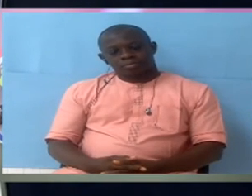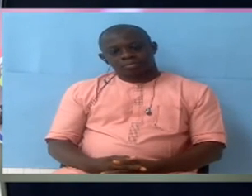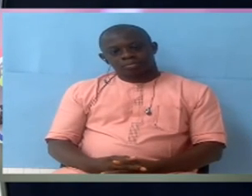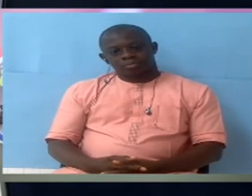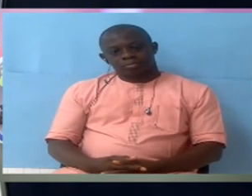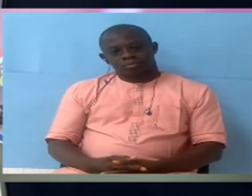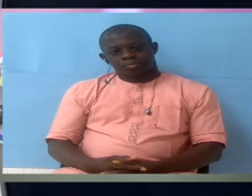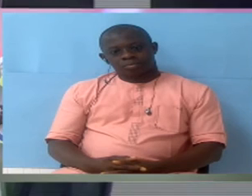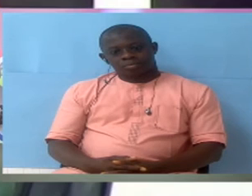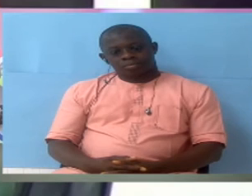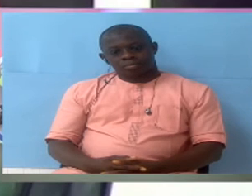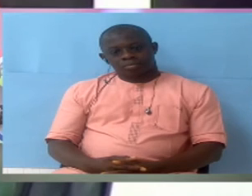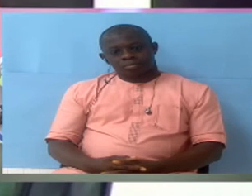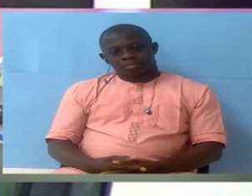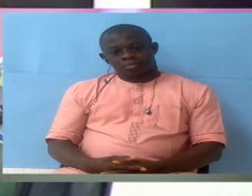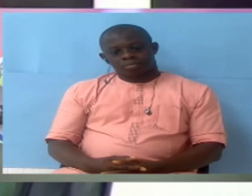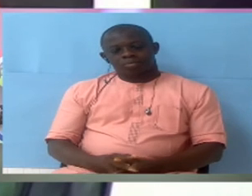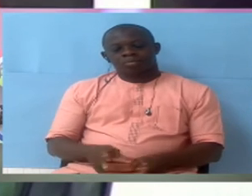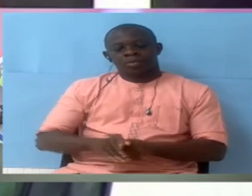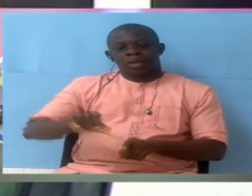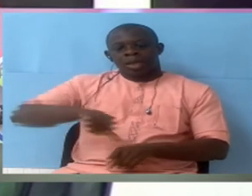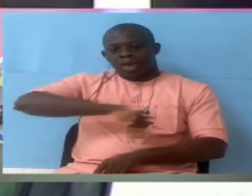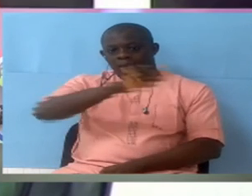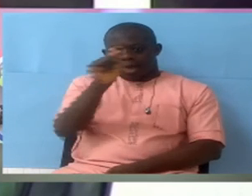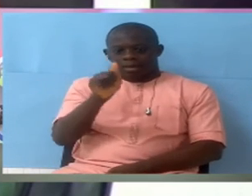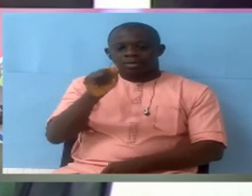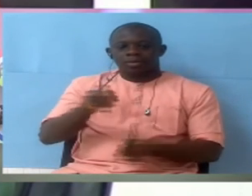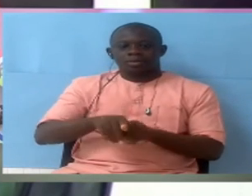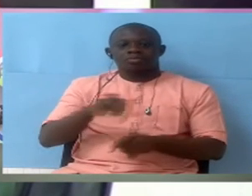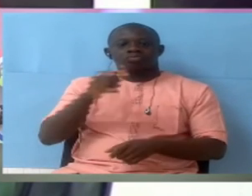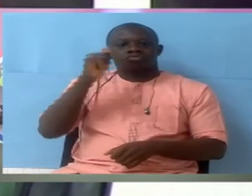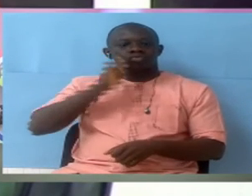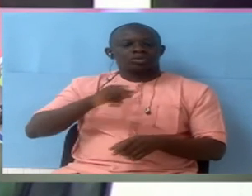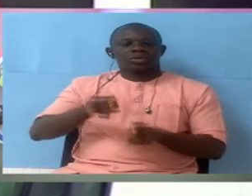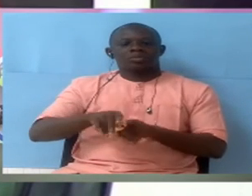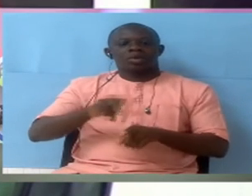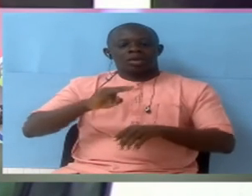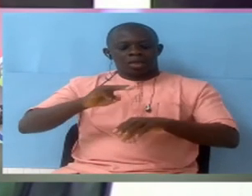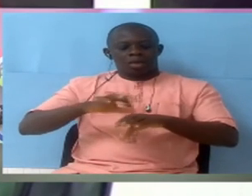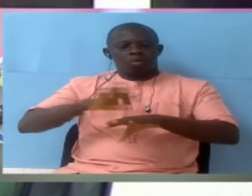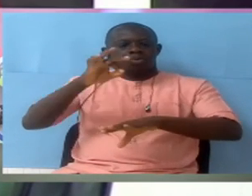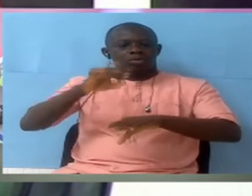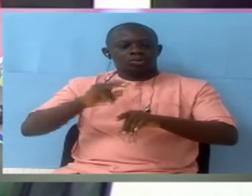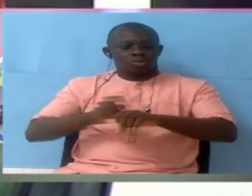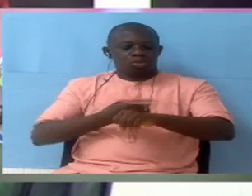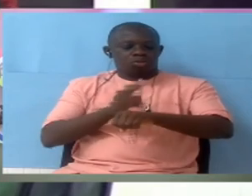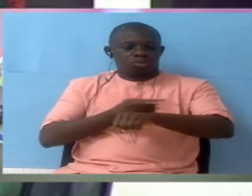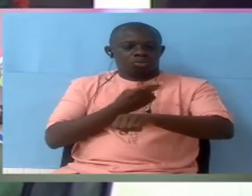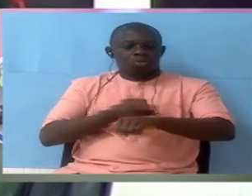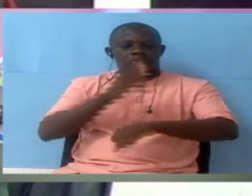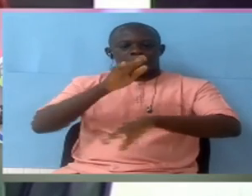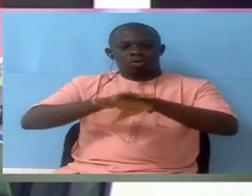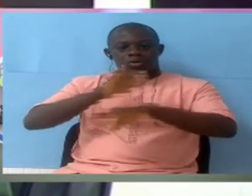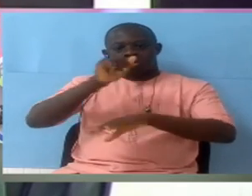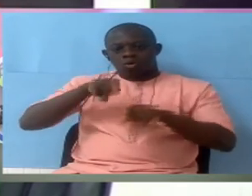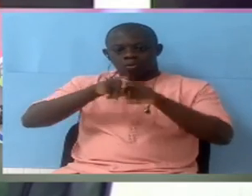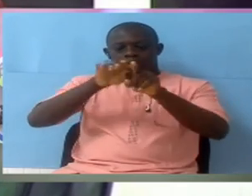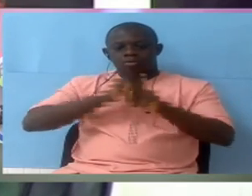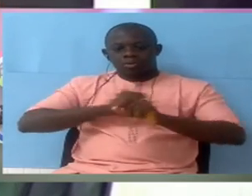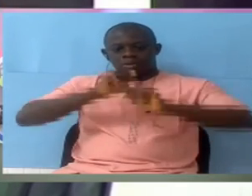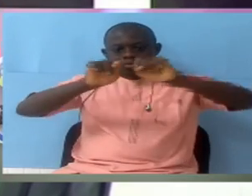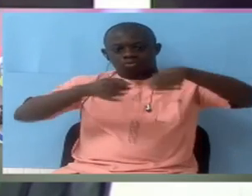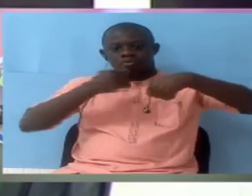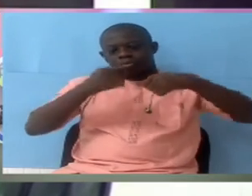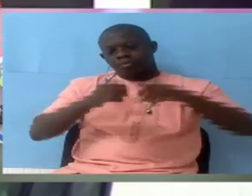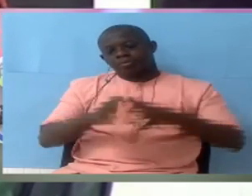ko dal ci ko sa tankay. And scrape the flesh of your feet. Di bruise sa der bi ak seen dal